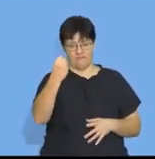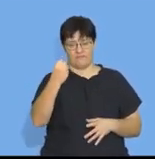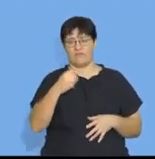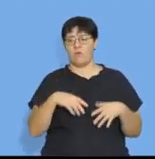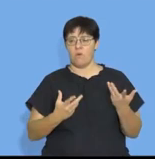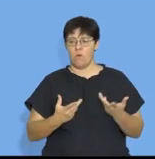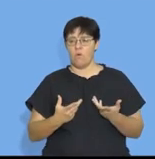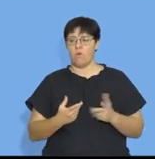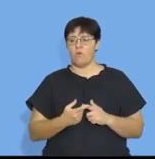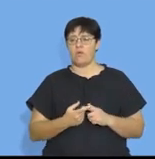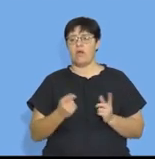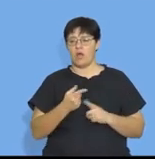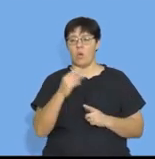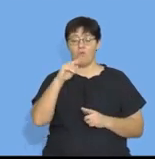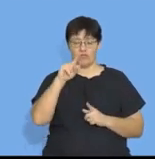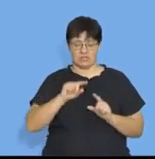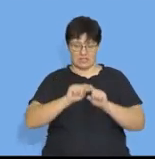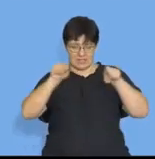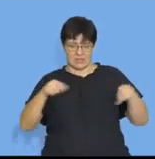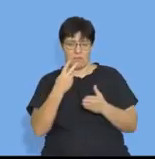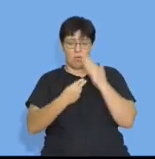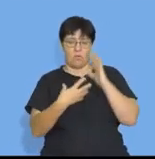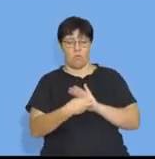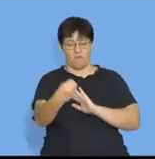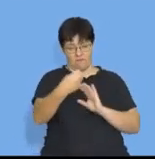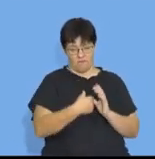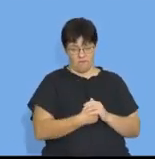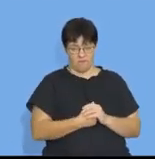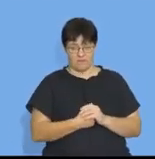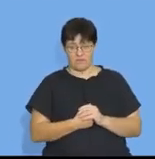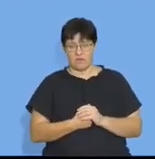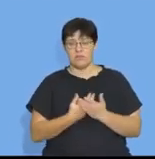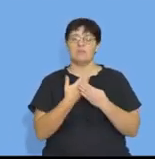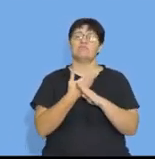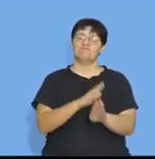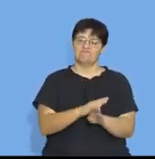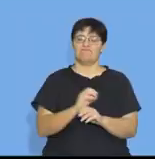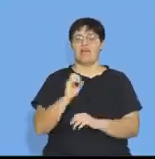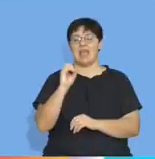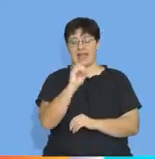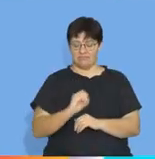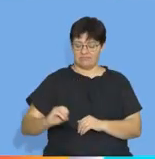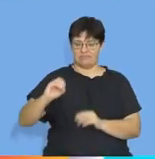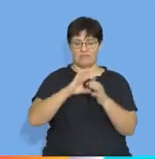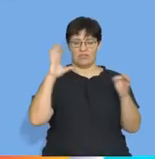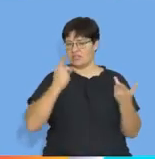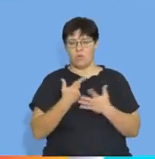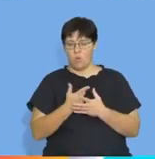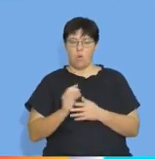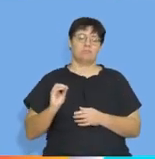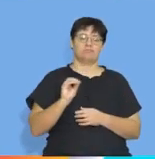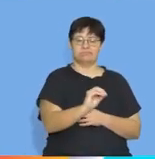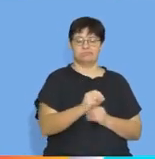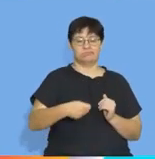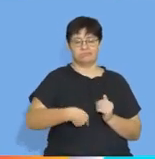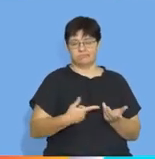the uterus or the removal of the uterus and the ovaries. So essentially this prevents any release of eggs